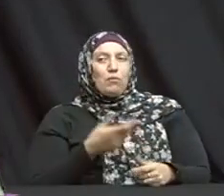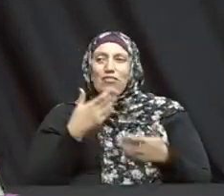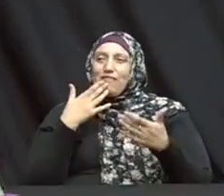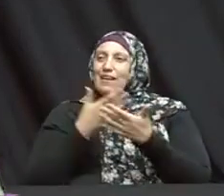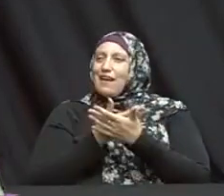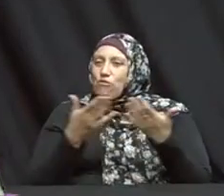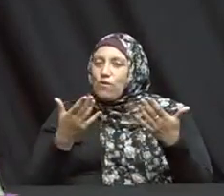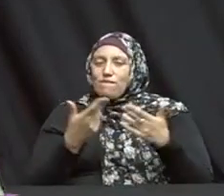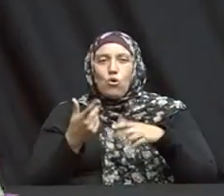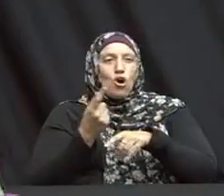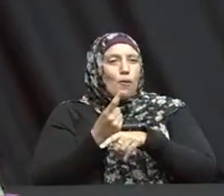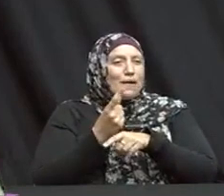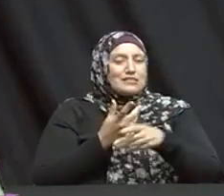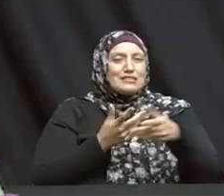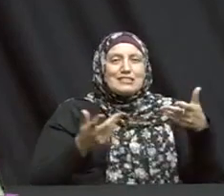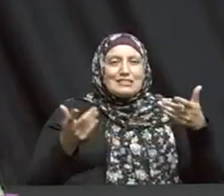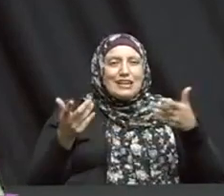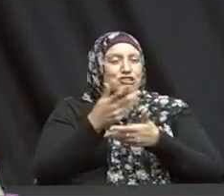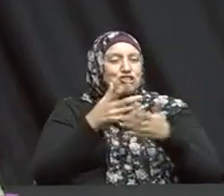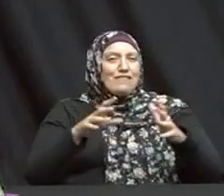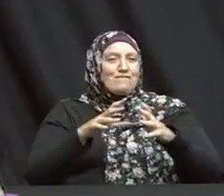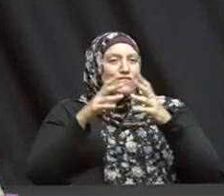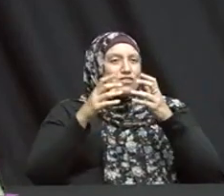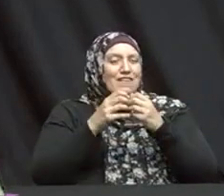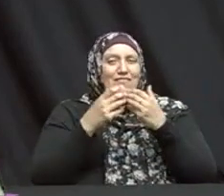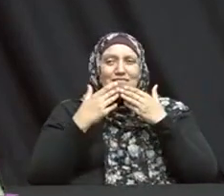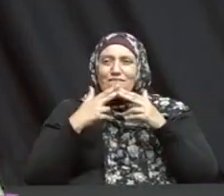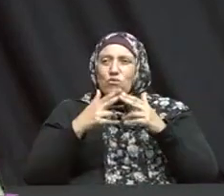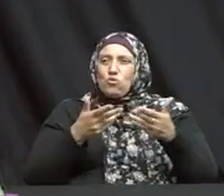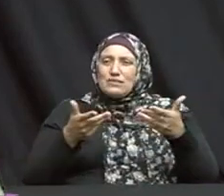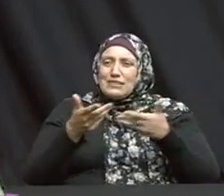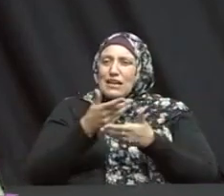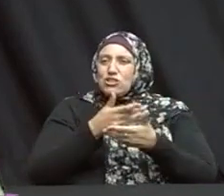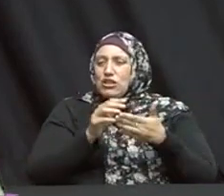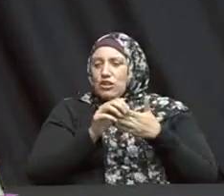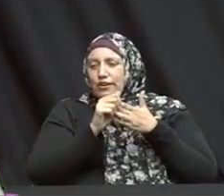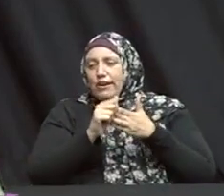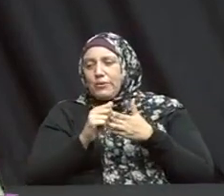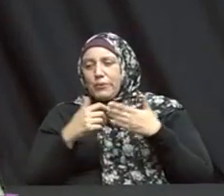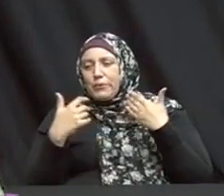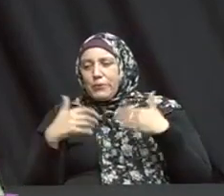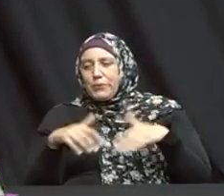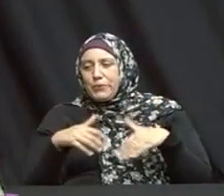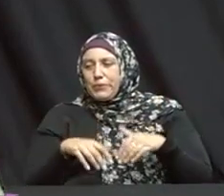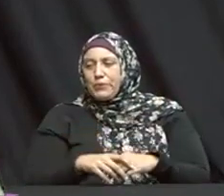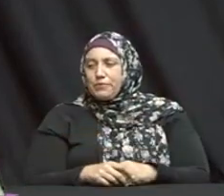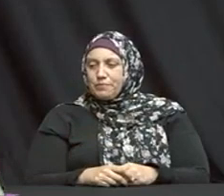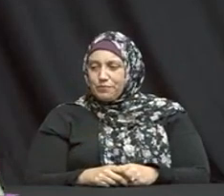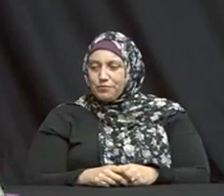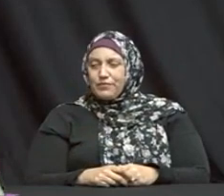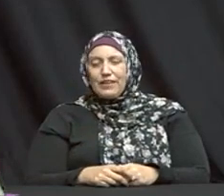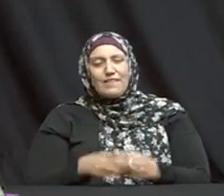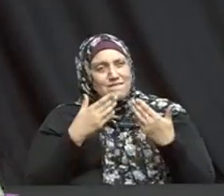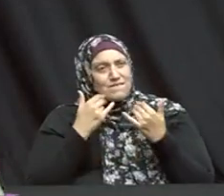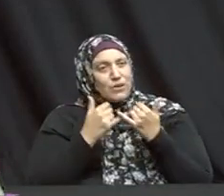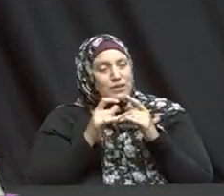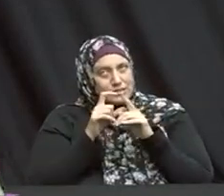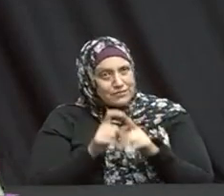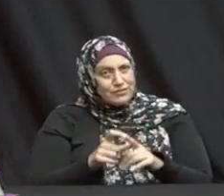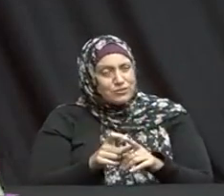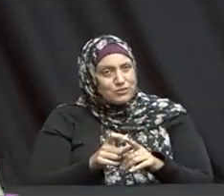and your guidance on this very difficult but very, very important subject.